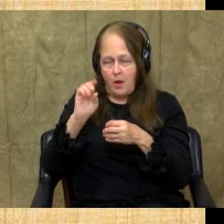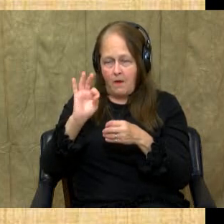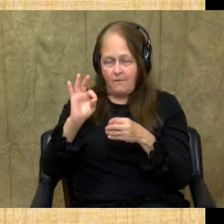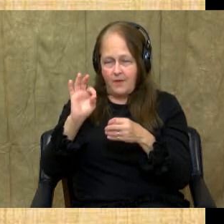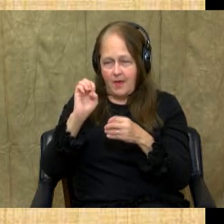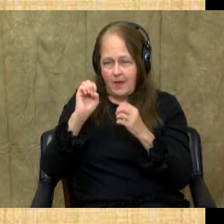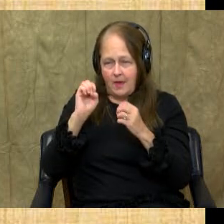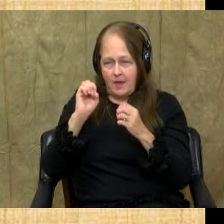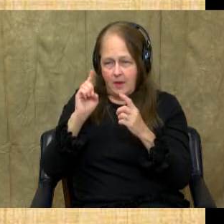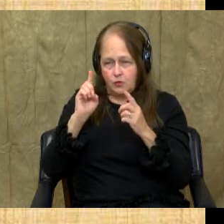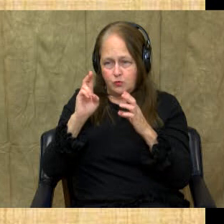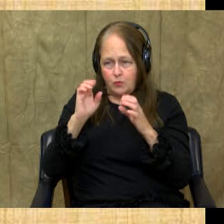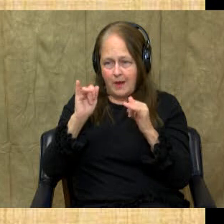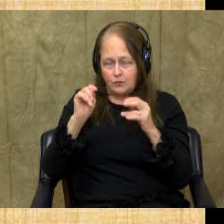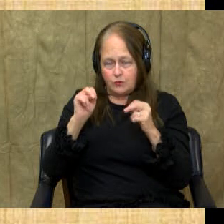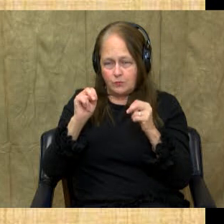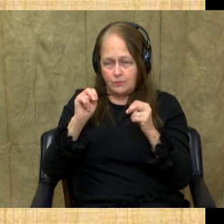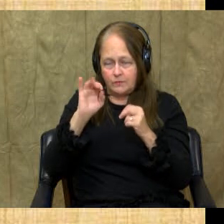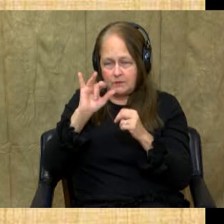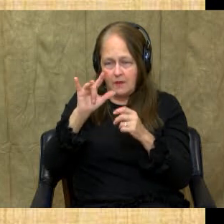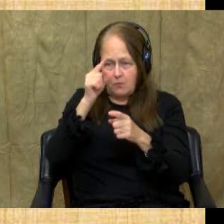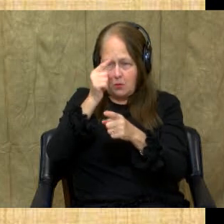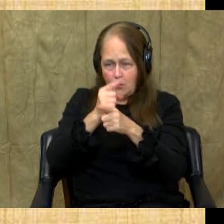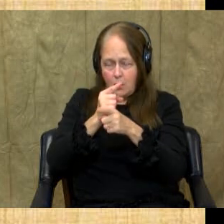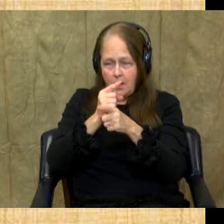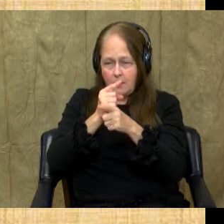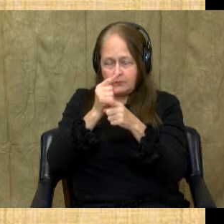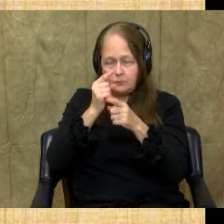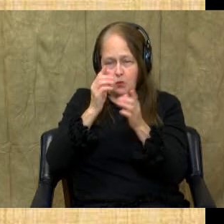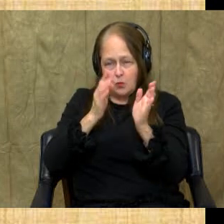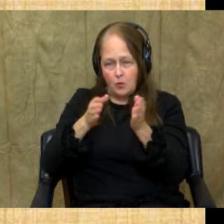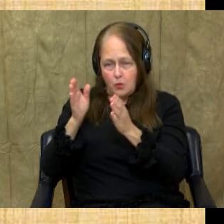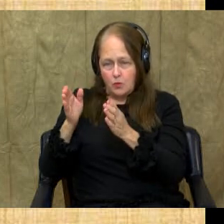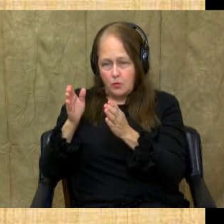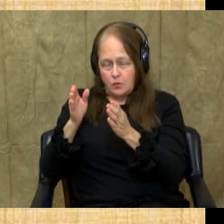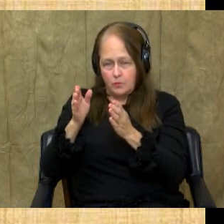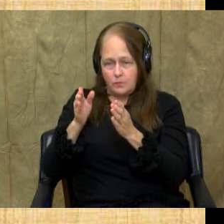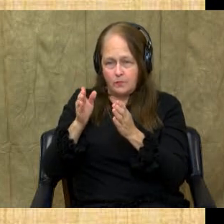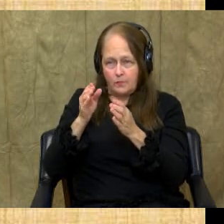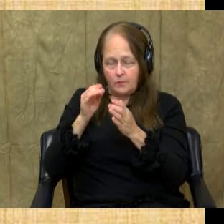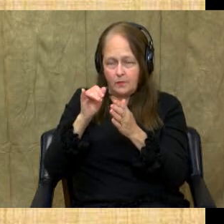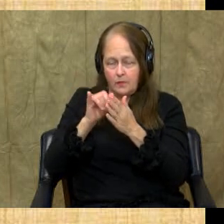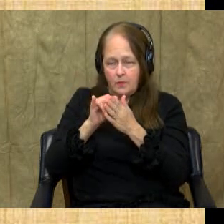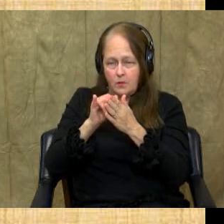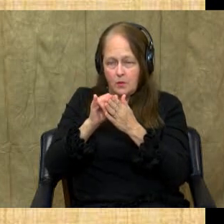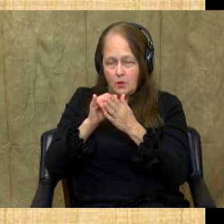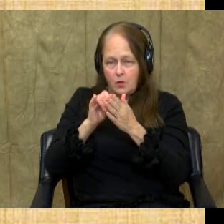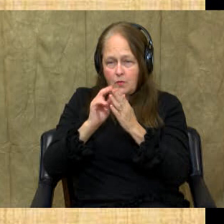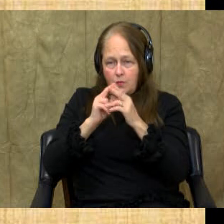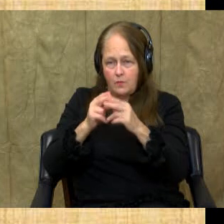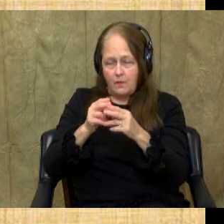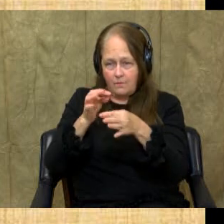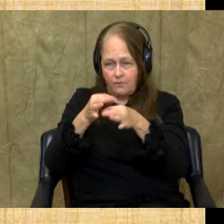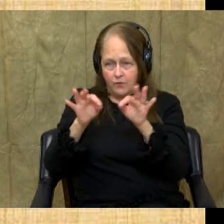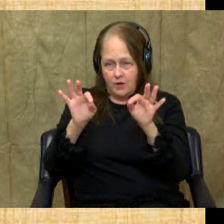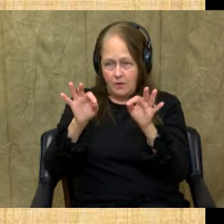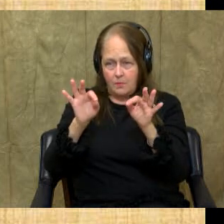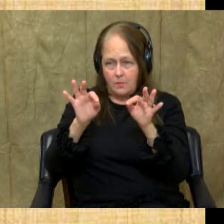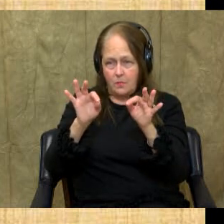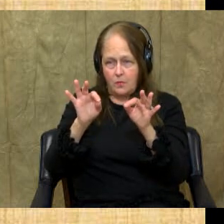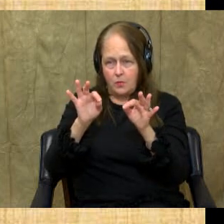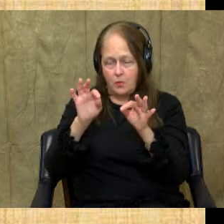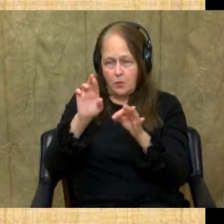Power, movement that called for African American power and independence. And Malcolm X, leader who